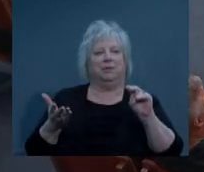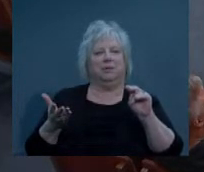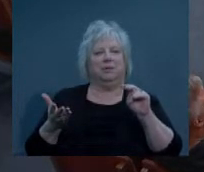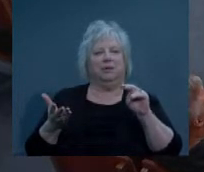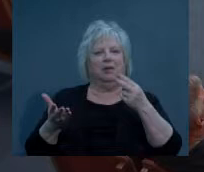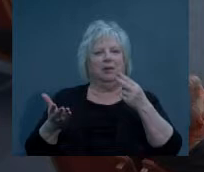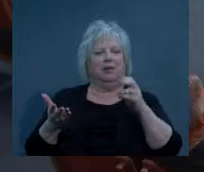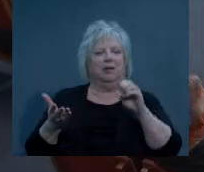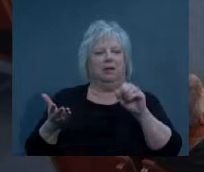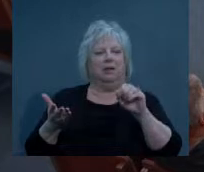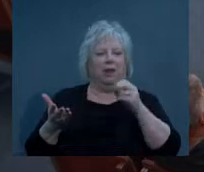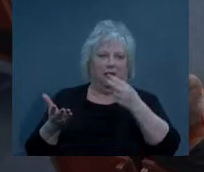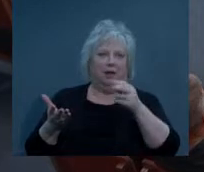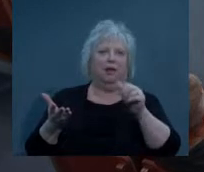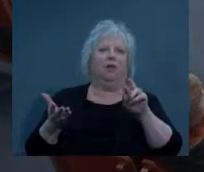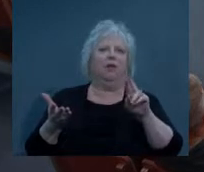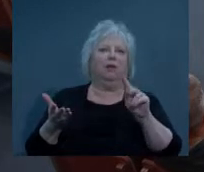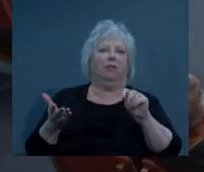Commissioner Hart.